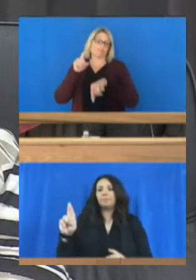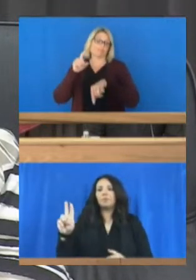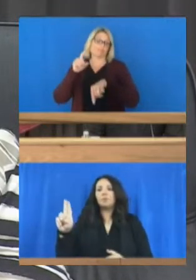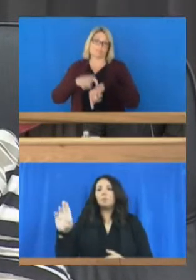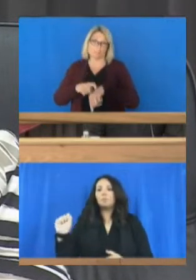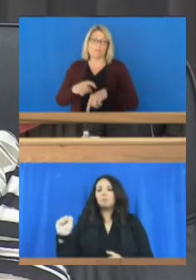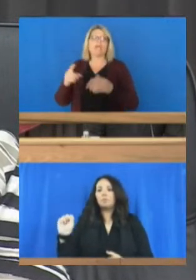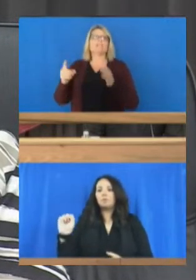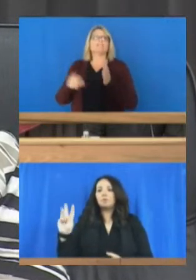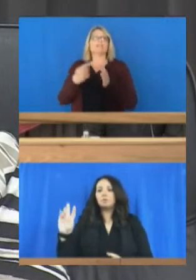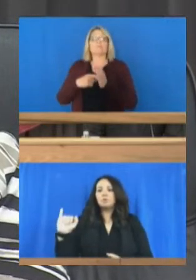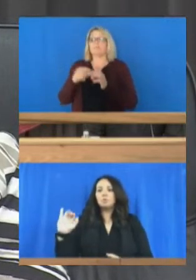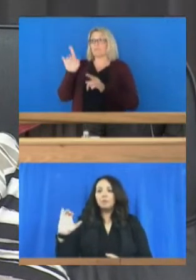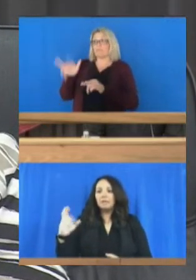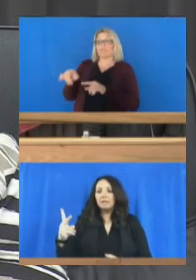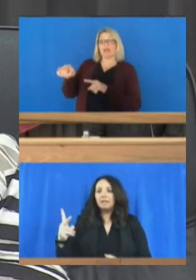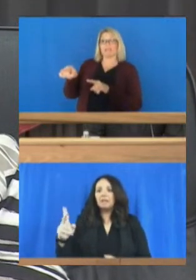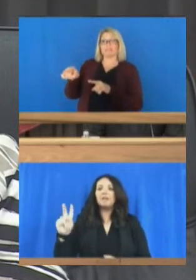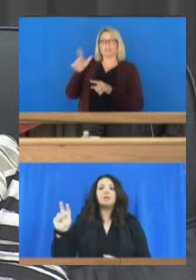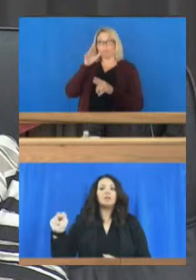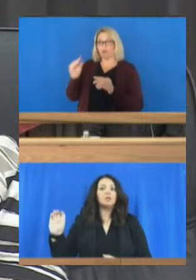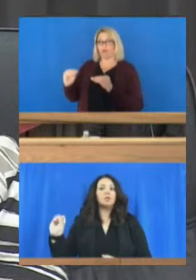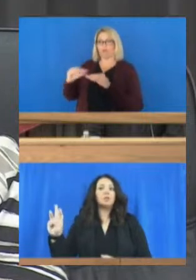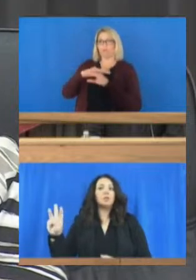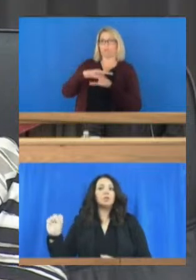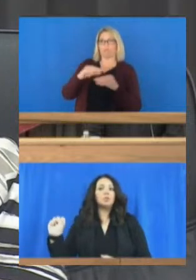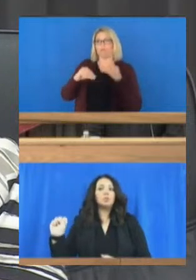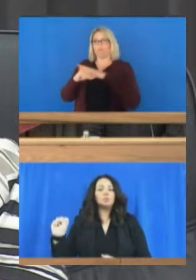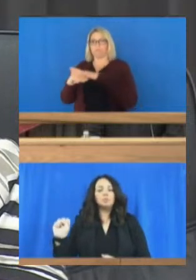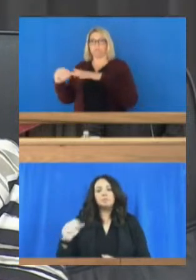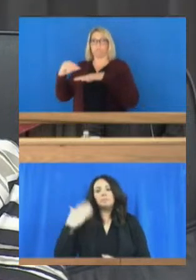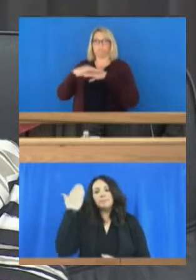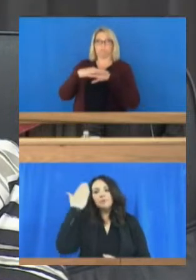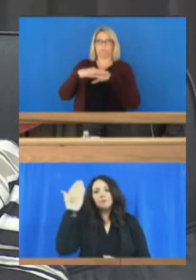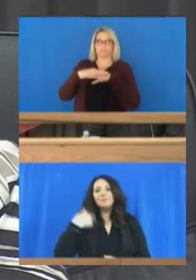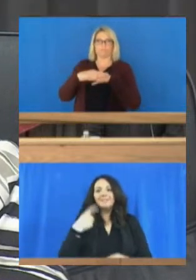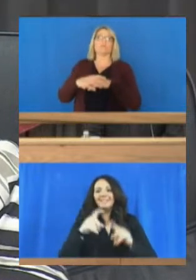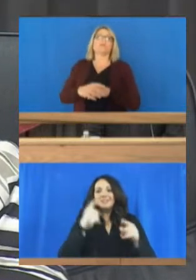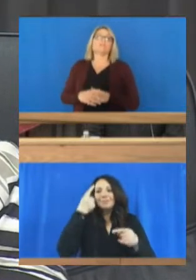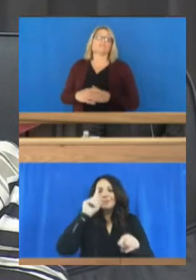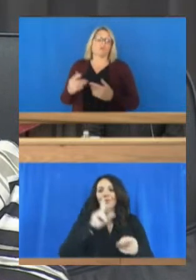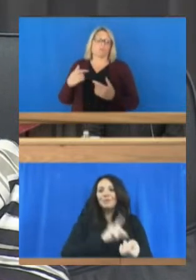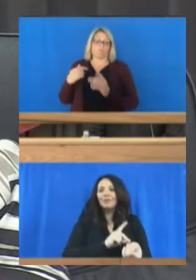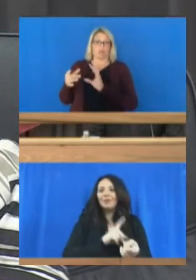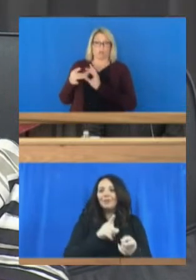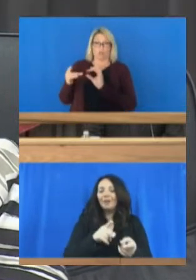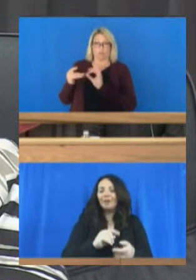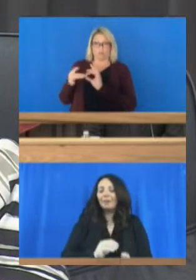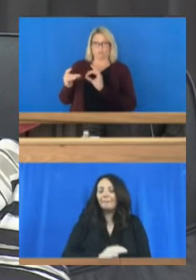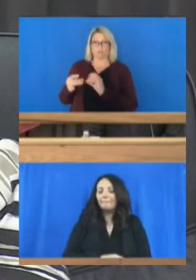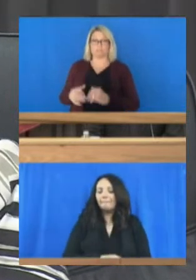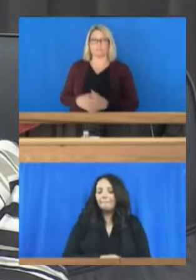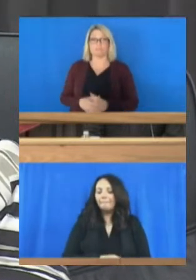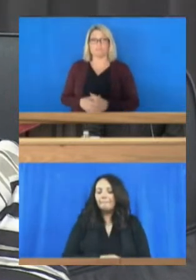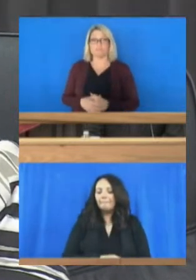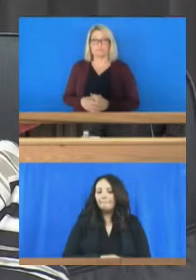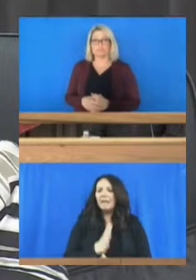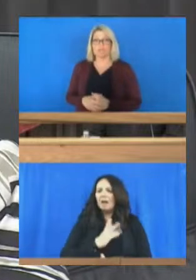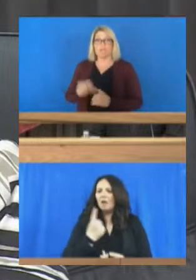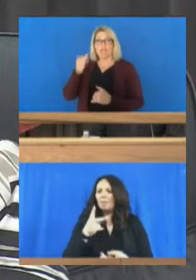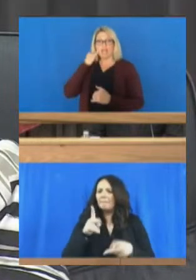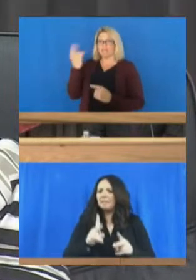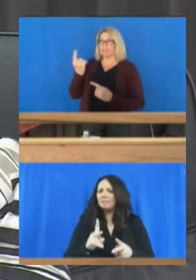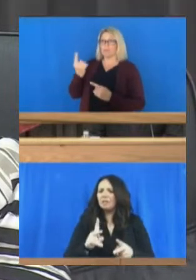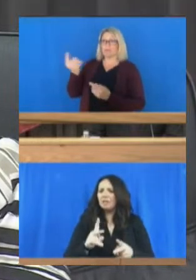be overlapping investigations and overlapping settings where different cases are being investigated. So again, each situation